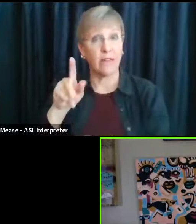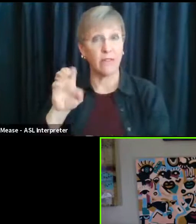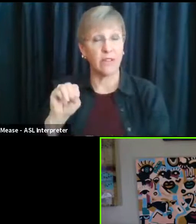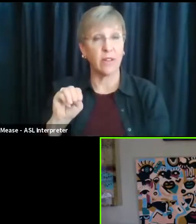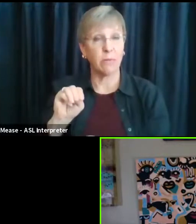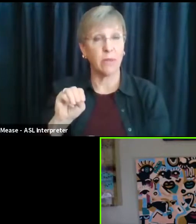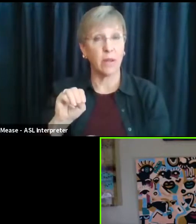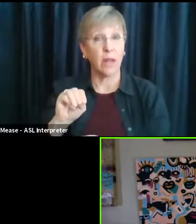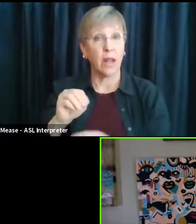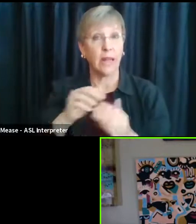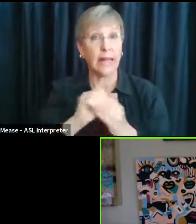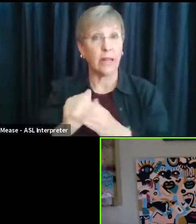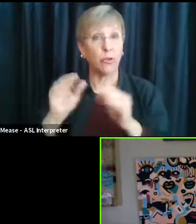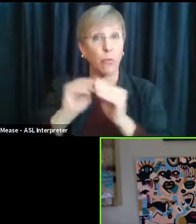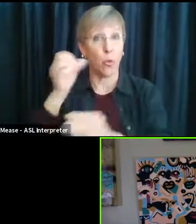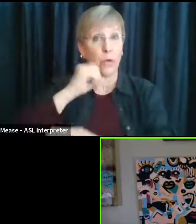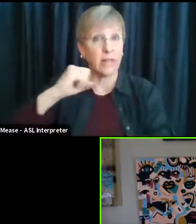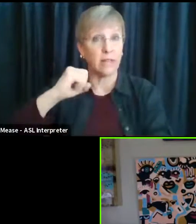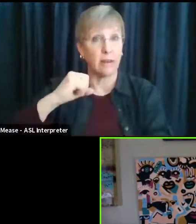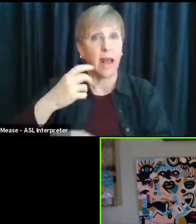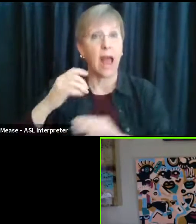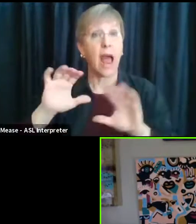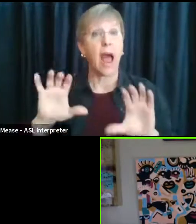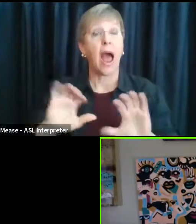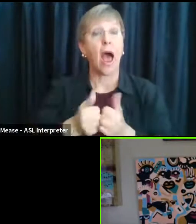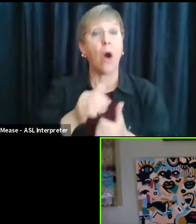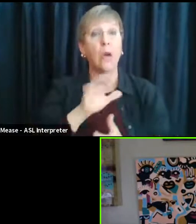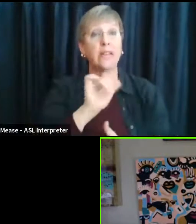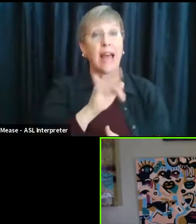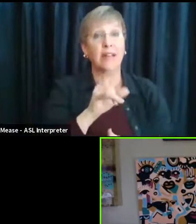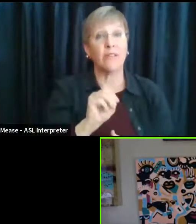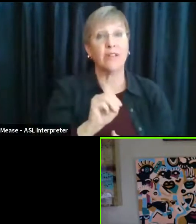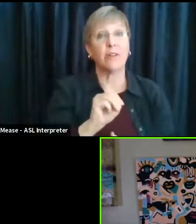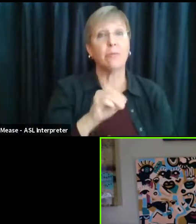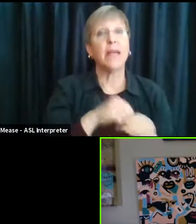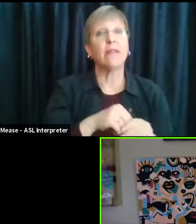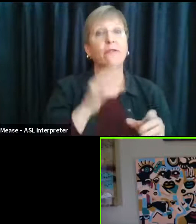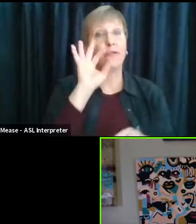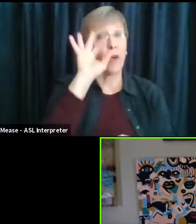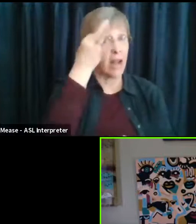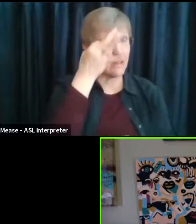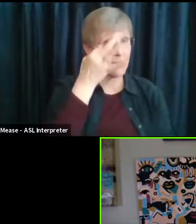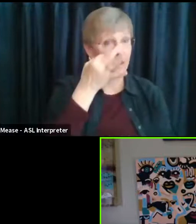further resistance? How is activism in France contributing to restitution?